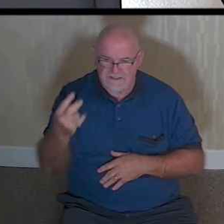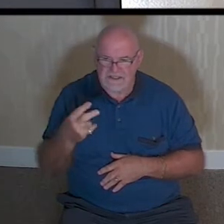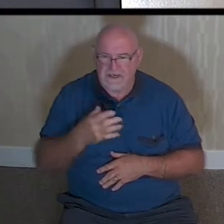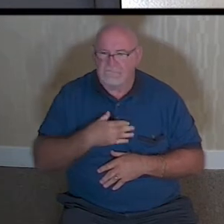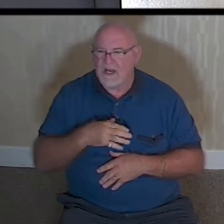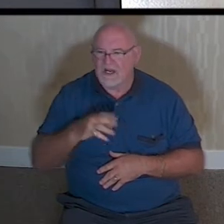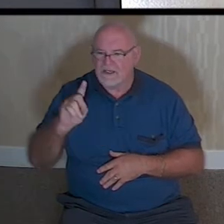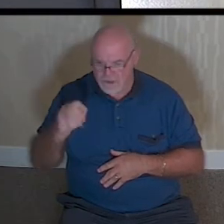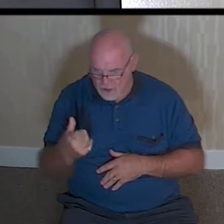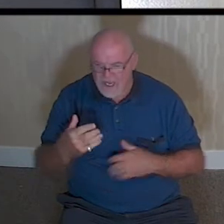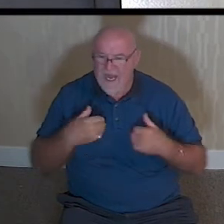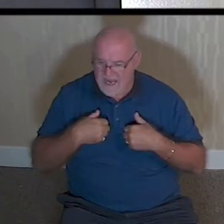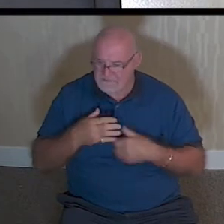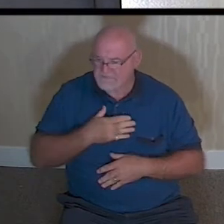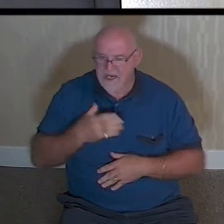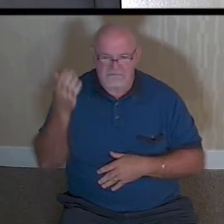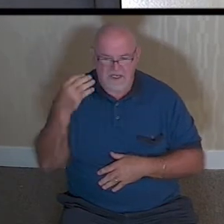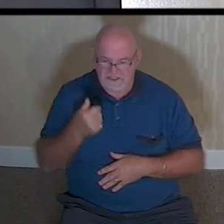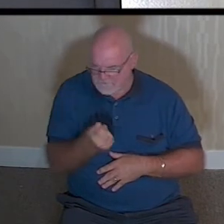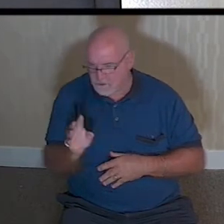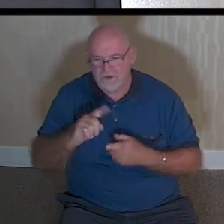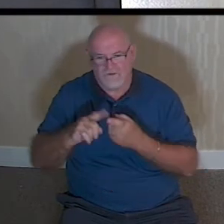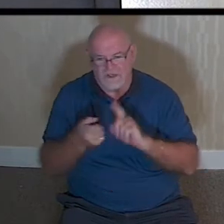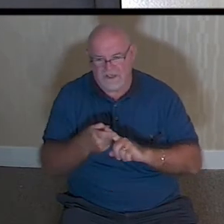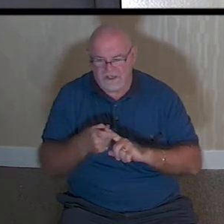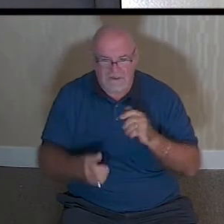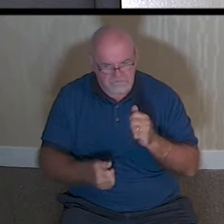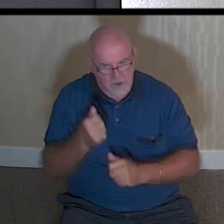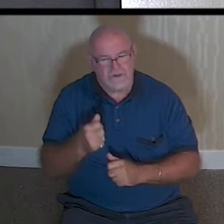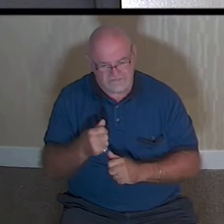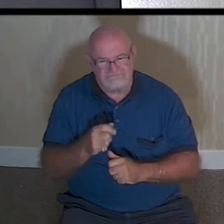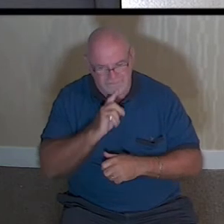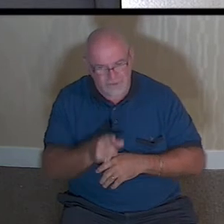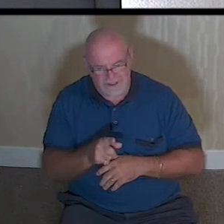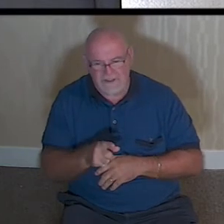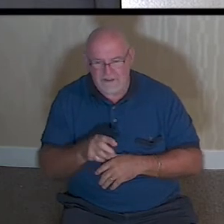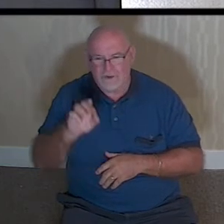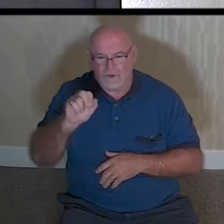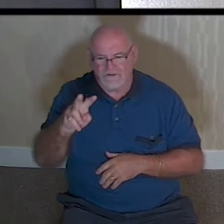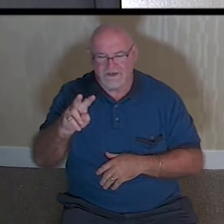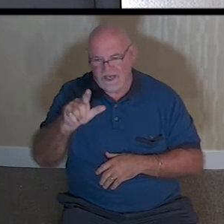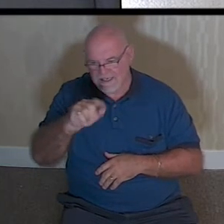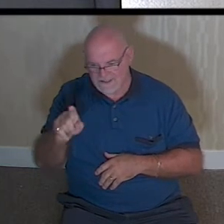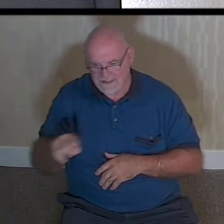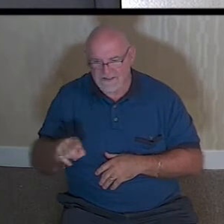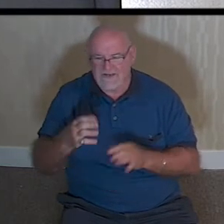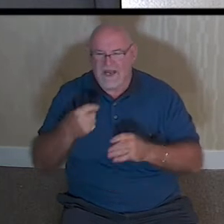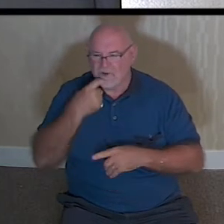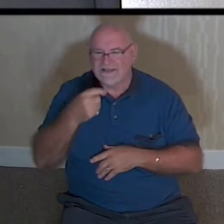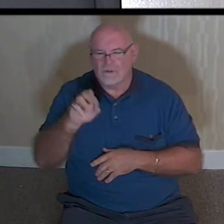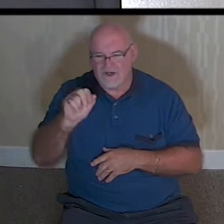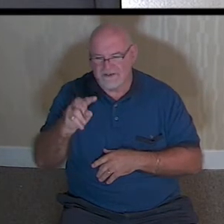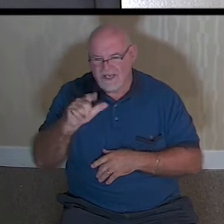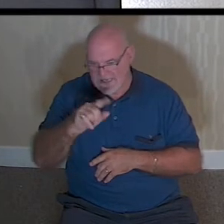that I've had in my past, a few friends, and most certainly, Reverend Elizabeth. If I were to see Reverend Elizabeth,